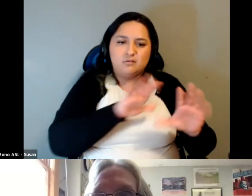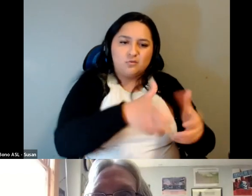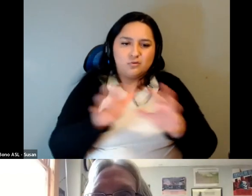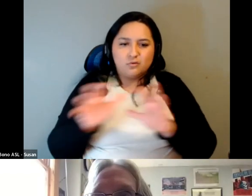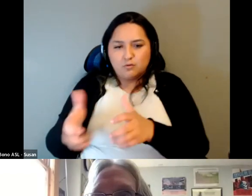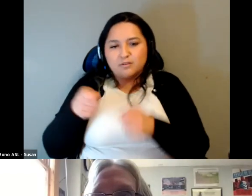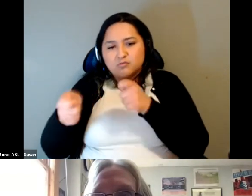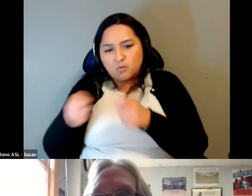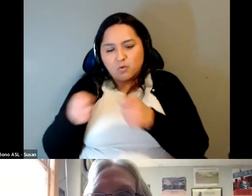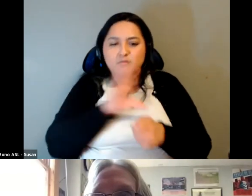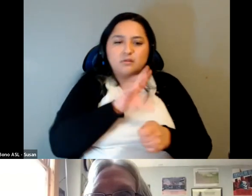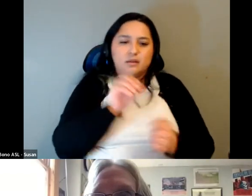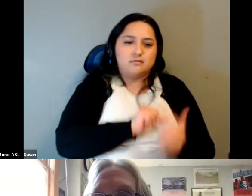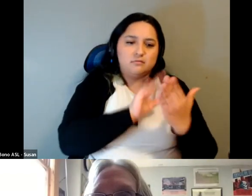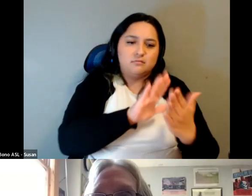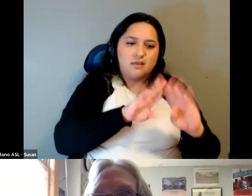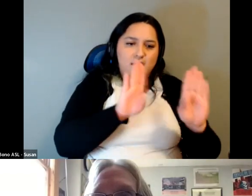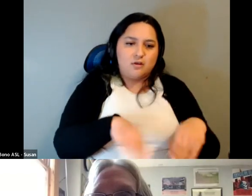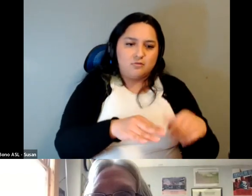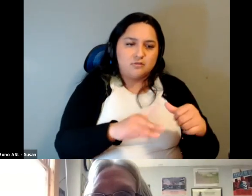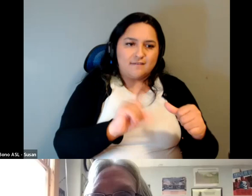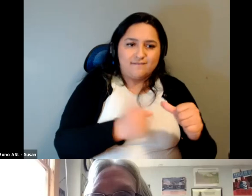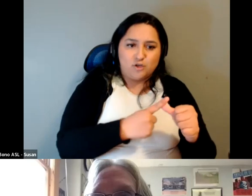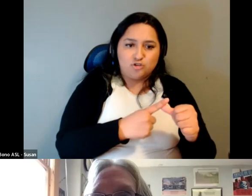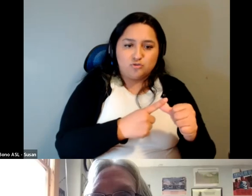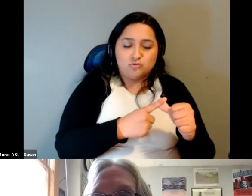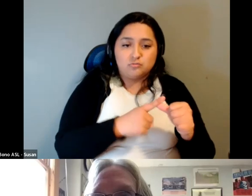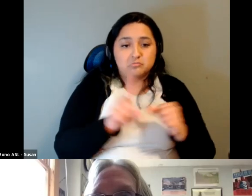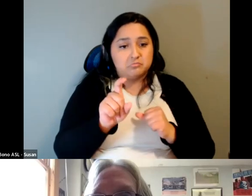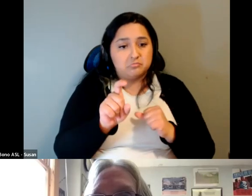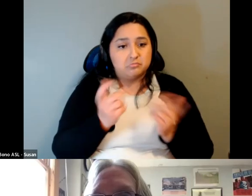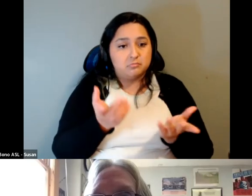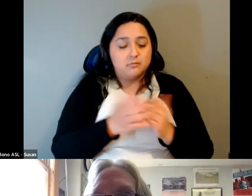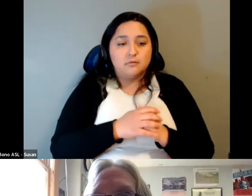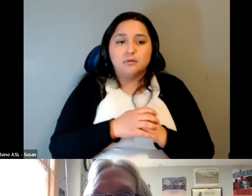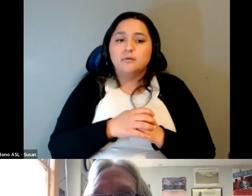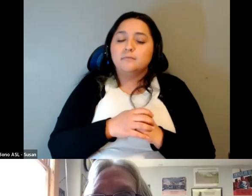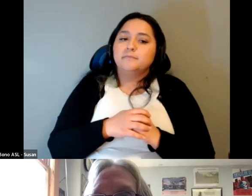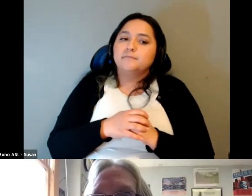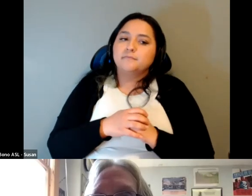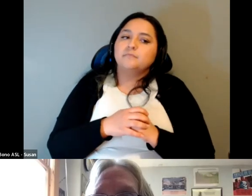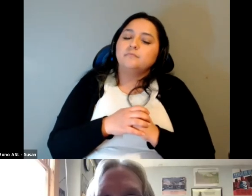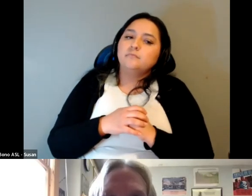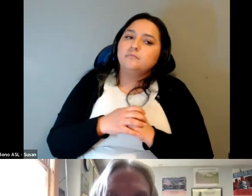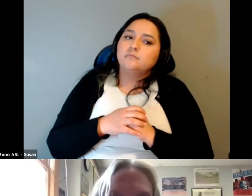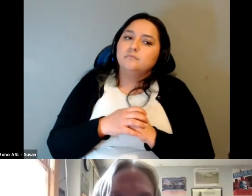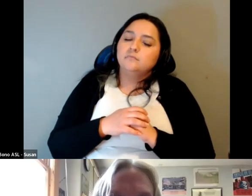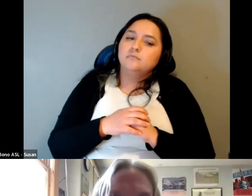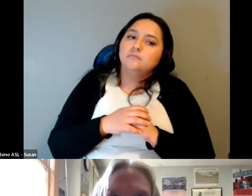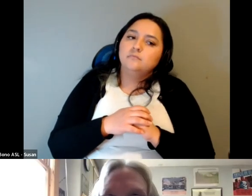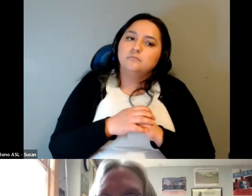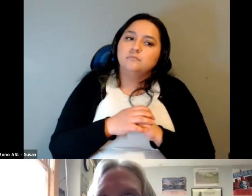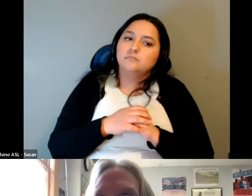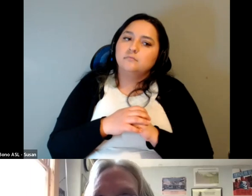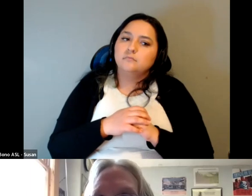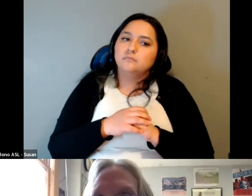So I think the question is, you know, did we look at that specifically only among the subset of people who were using